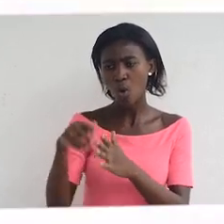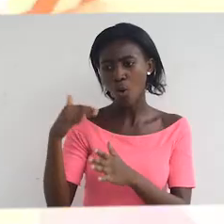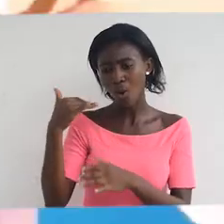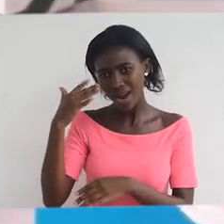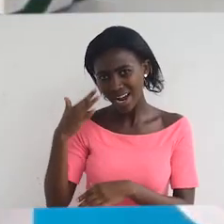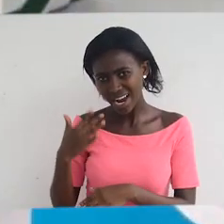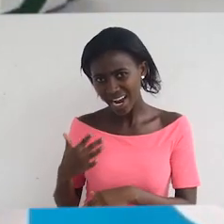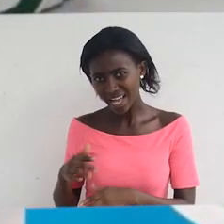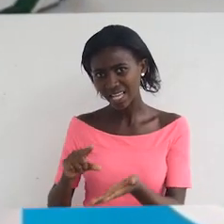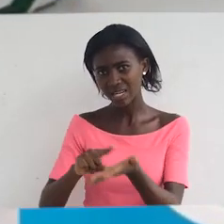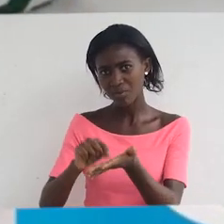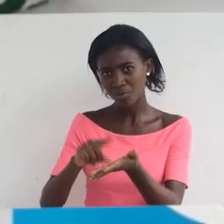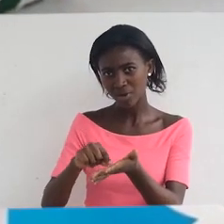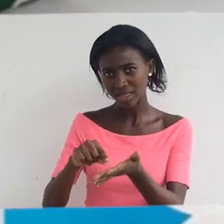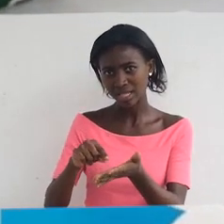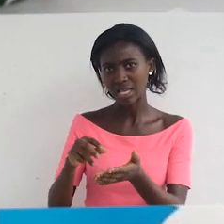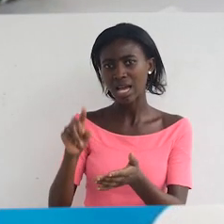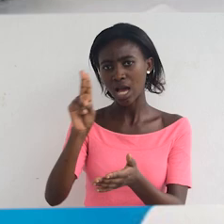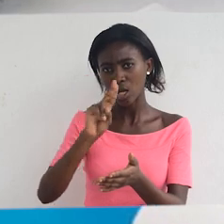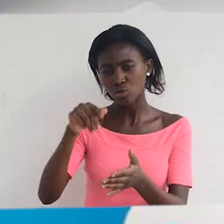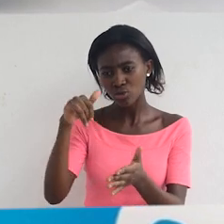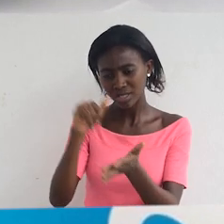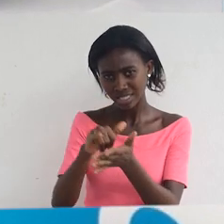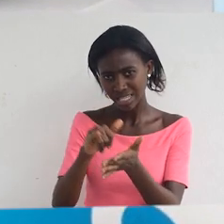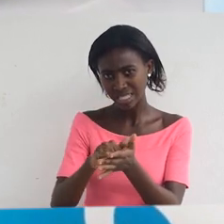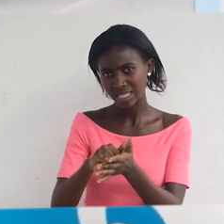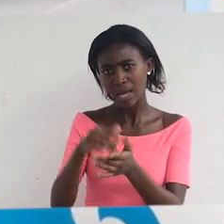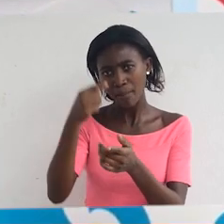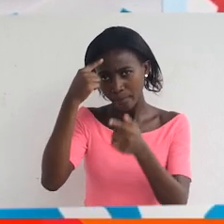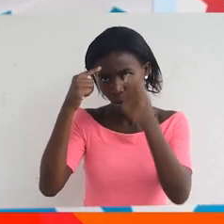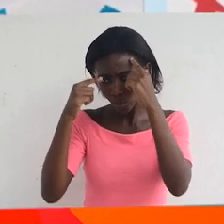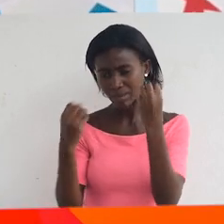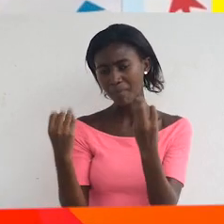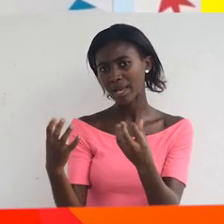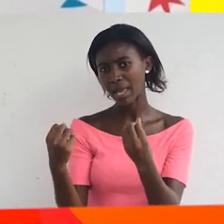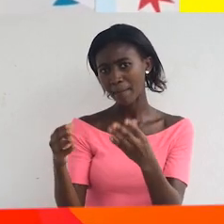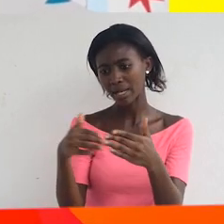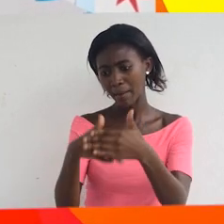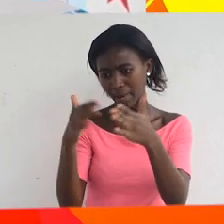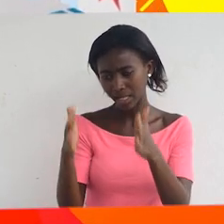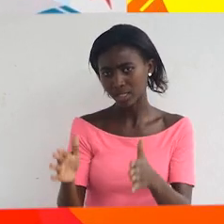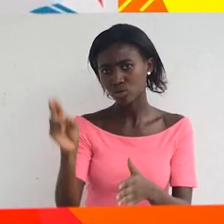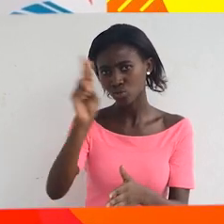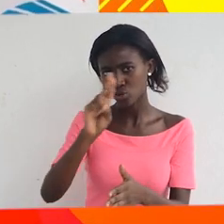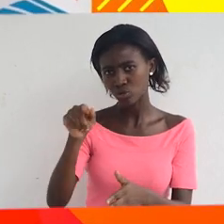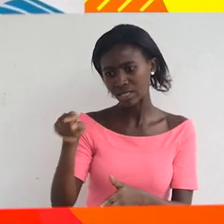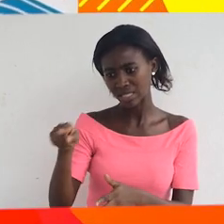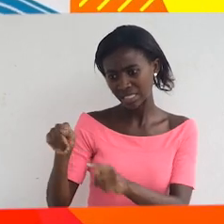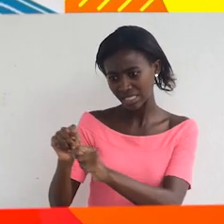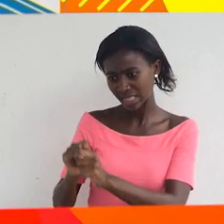colors. Since most packages are printed, using this mode is the best.